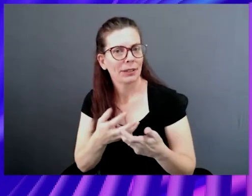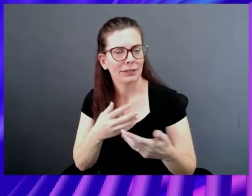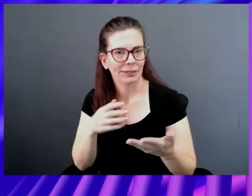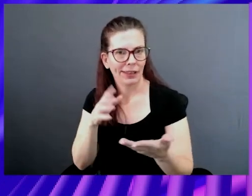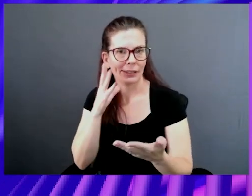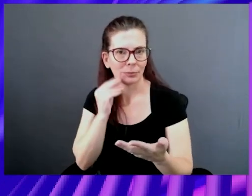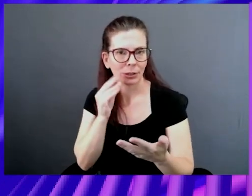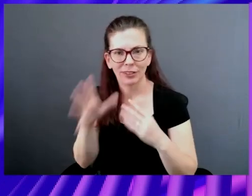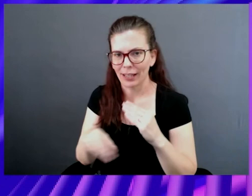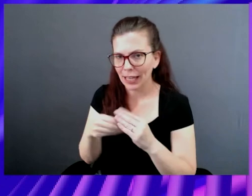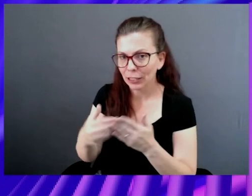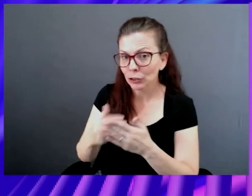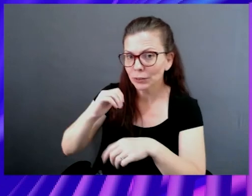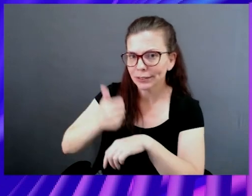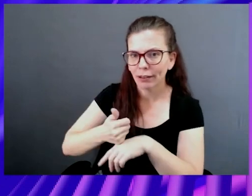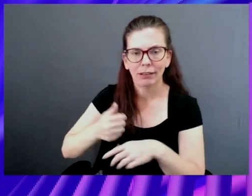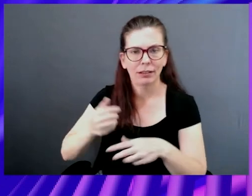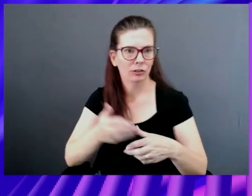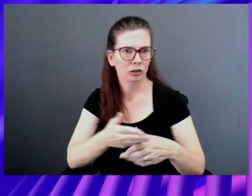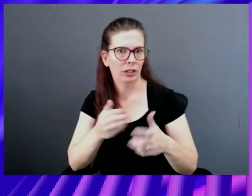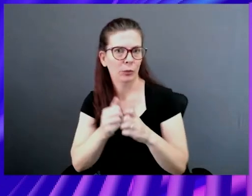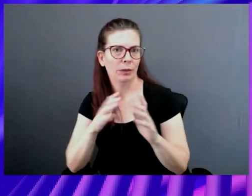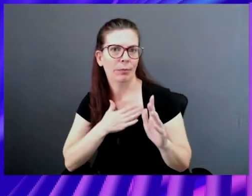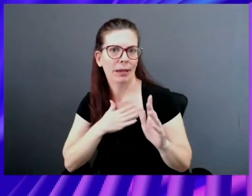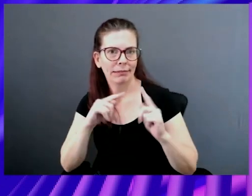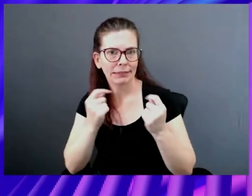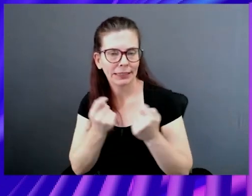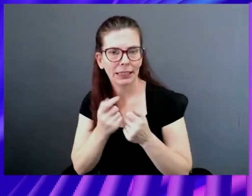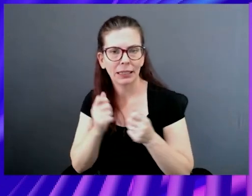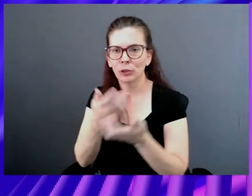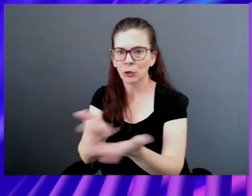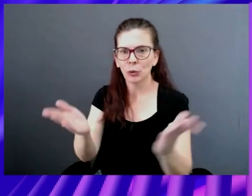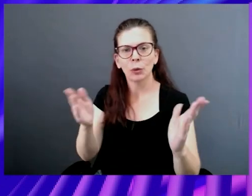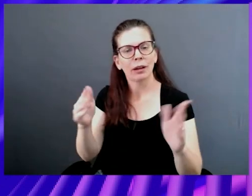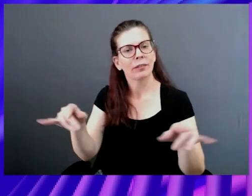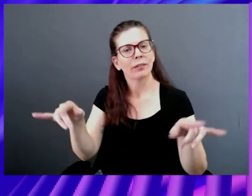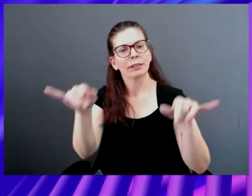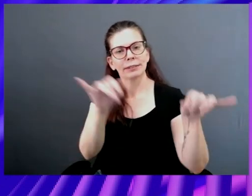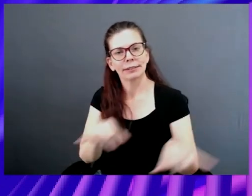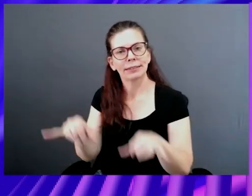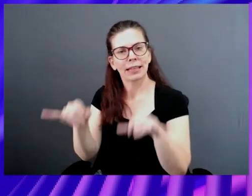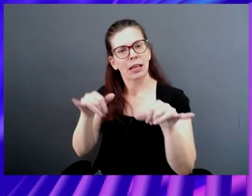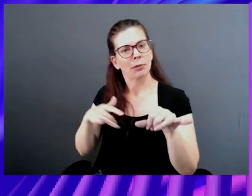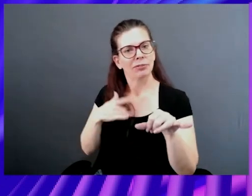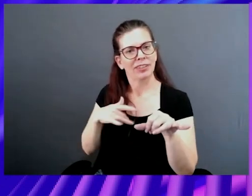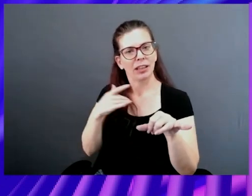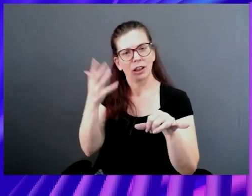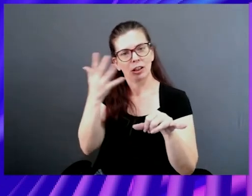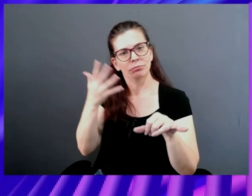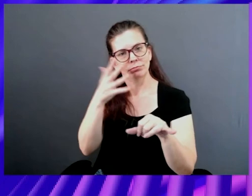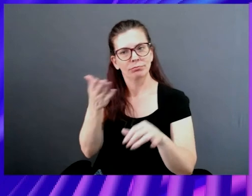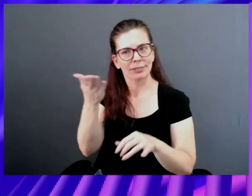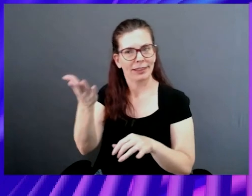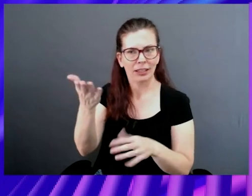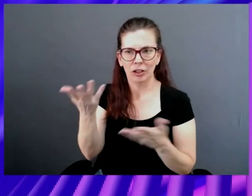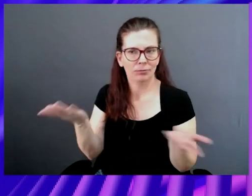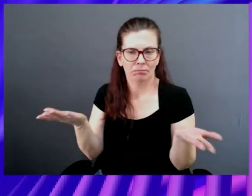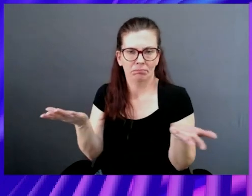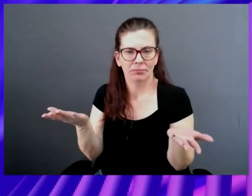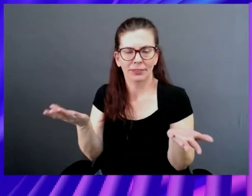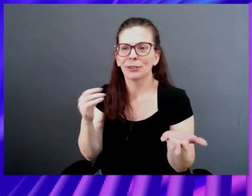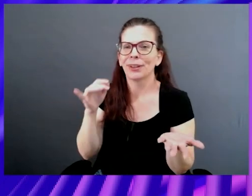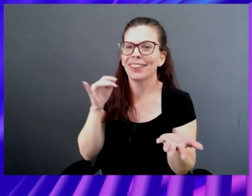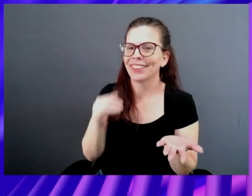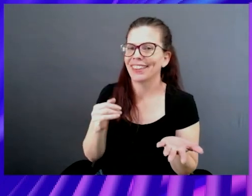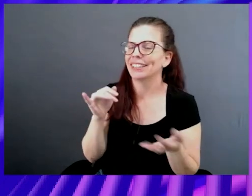settings. I can share this with the rest of the team. Everyone can have that same sort of feel on there. And so this output looks very similar